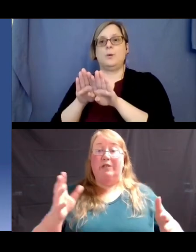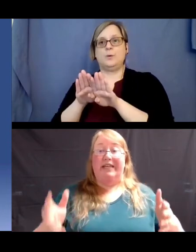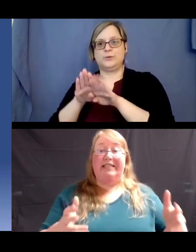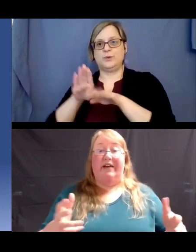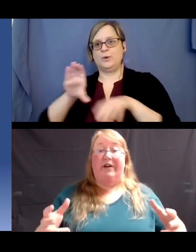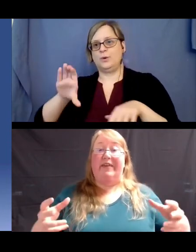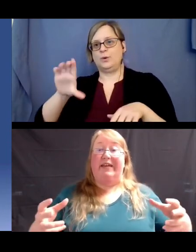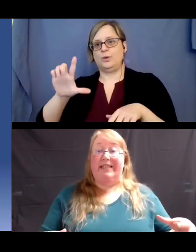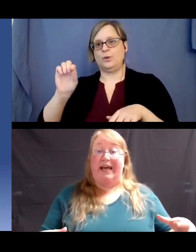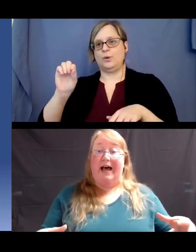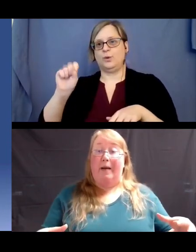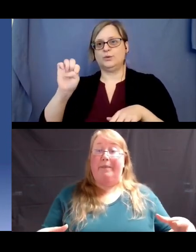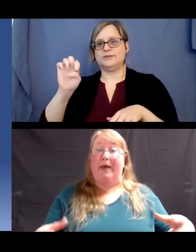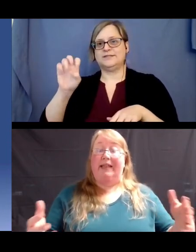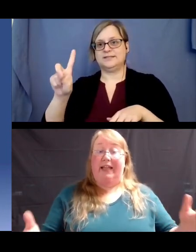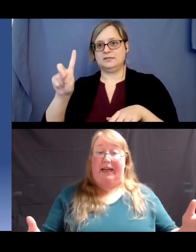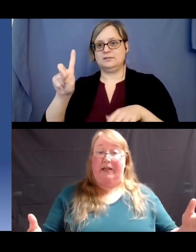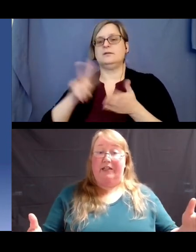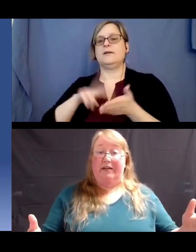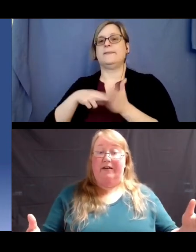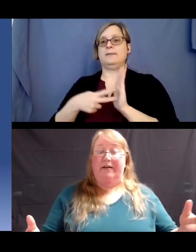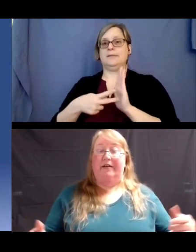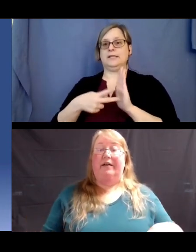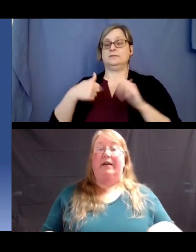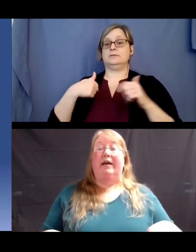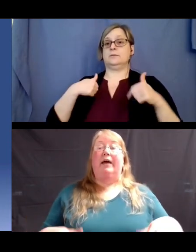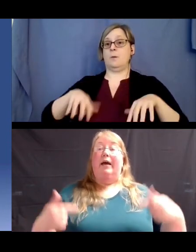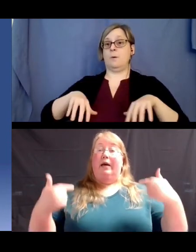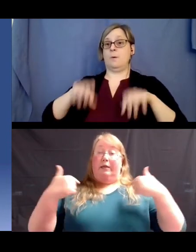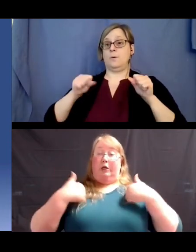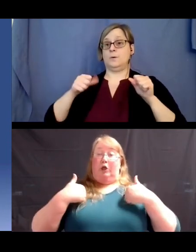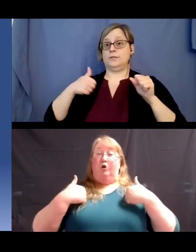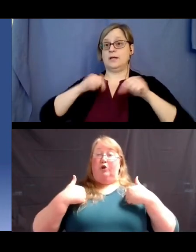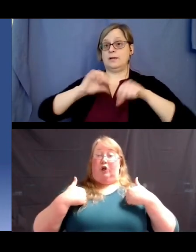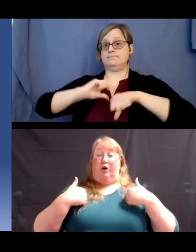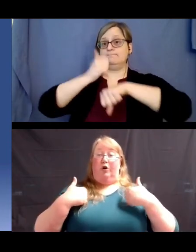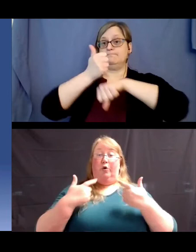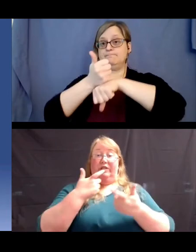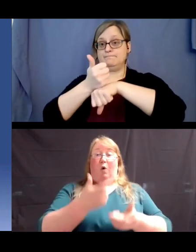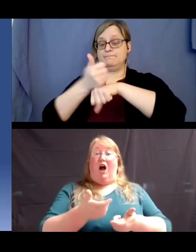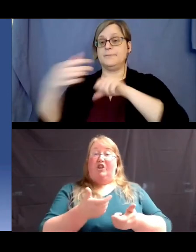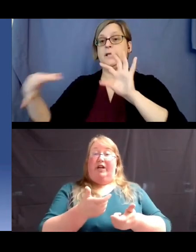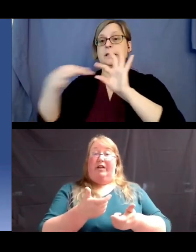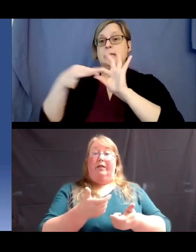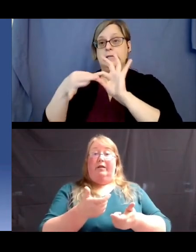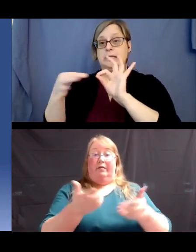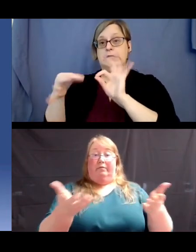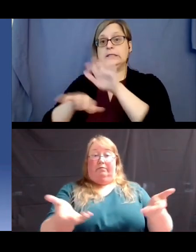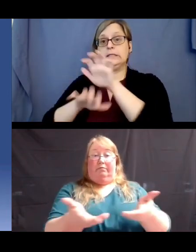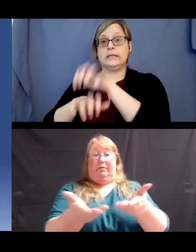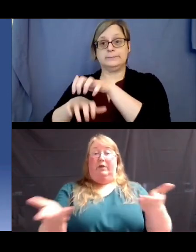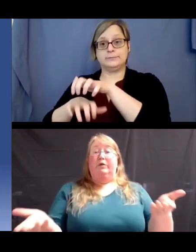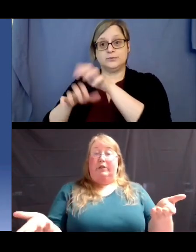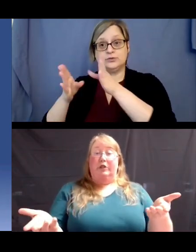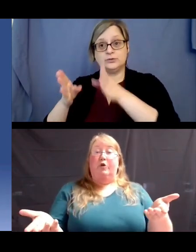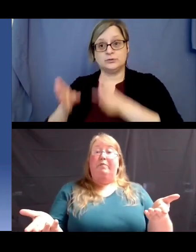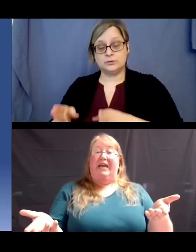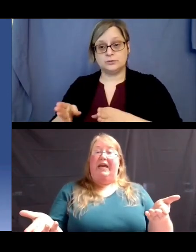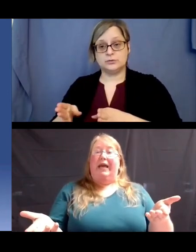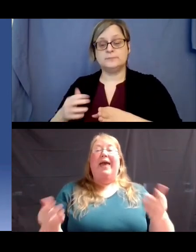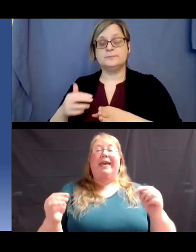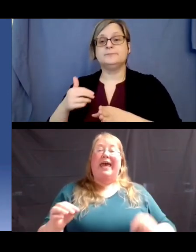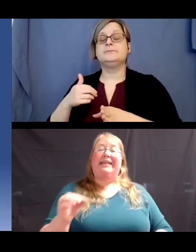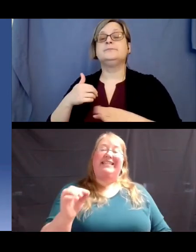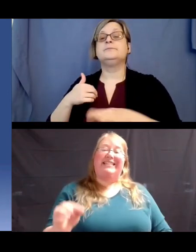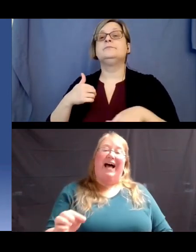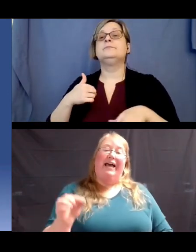the host gets everything set up and linked, the user who is watching the Zoom